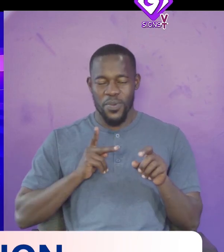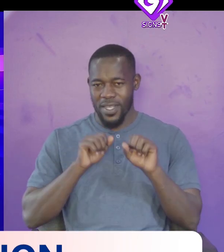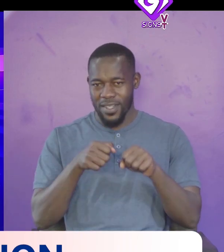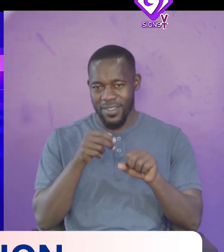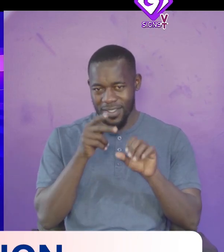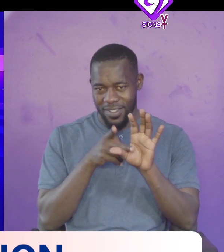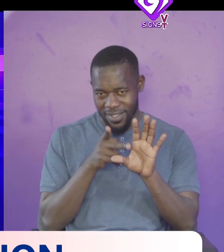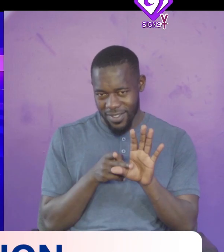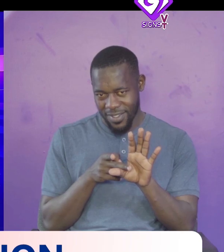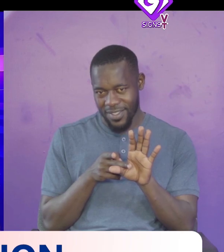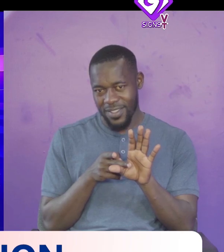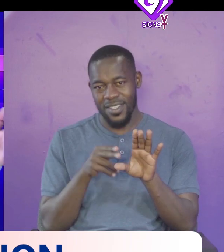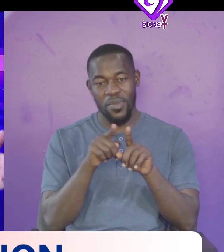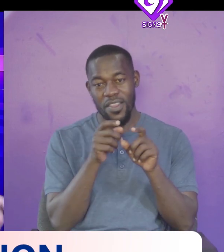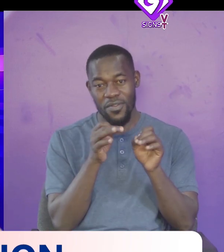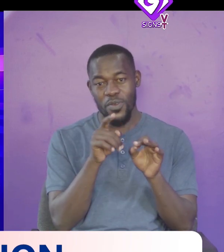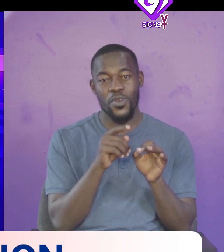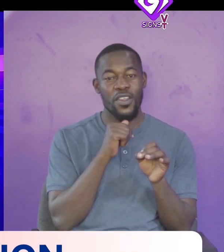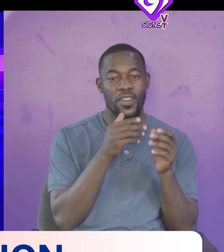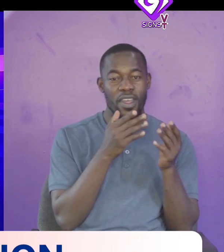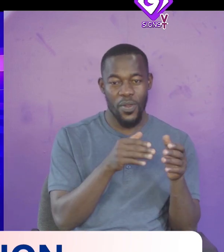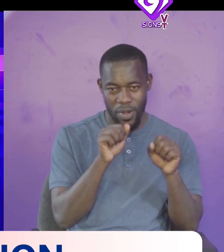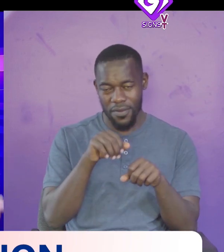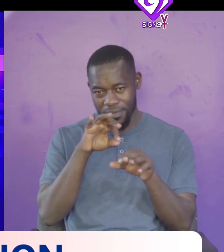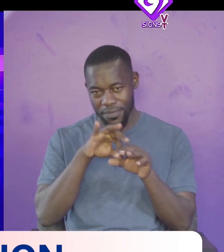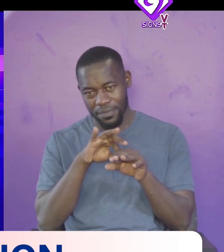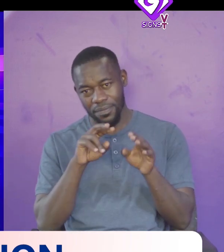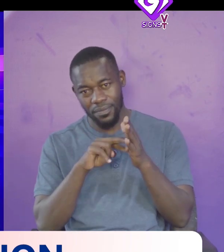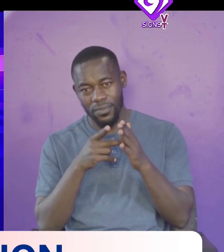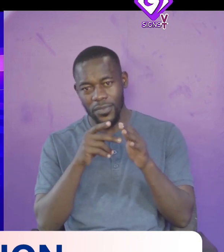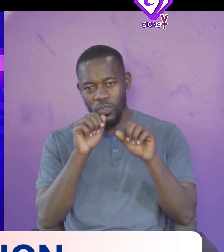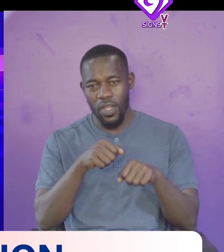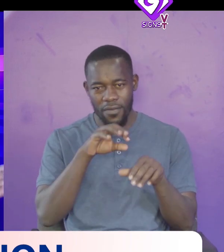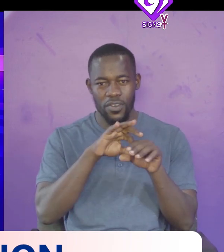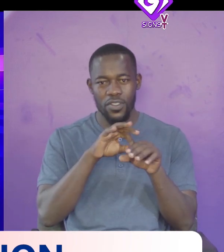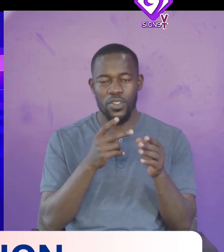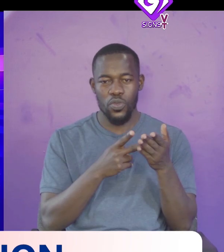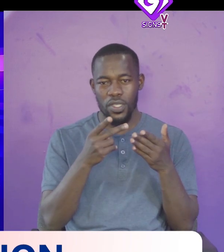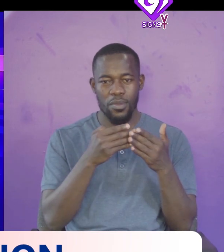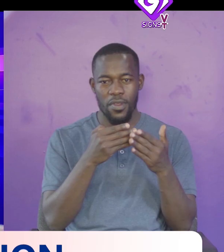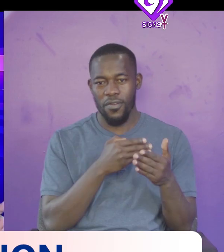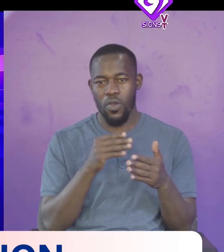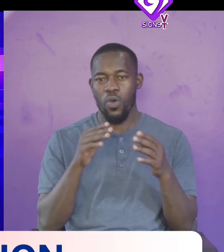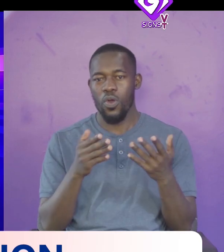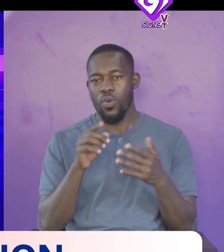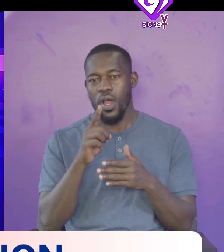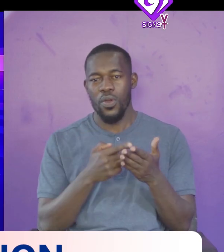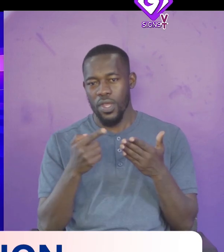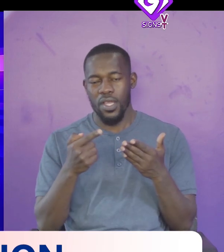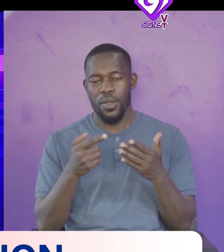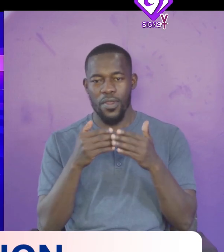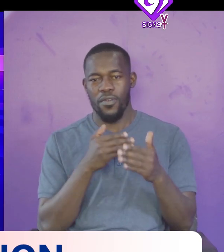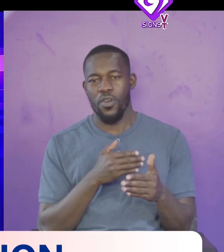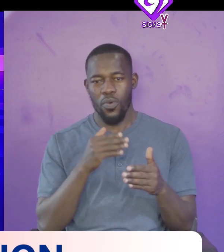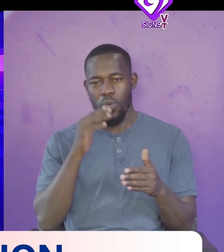to be absentee balloting. Absentee balloting means that you go and vote 2 weeks before, 1 week before, because you know your schedule, the way